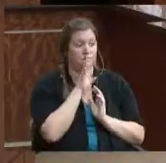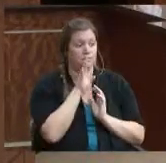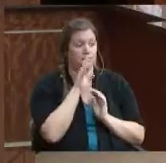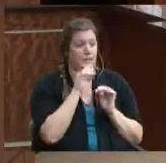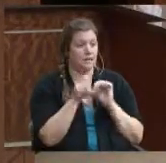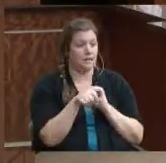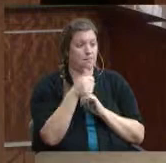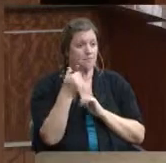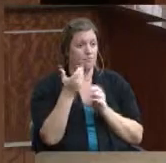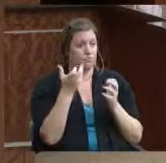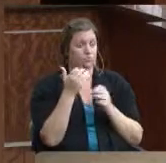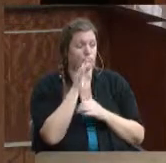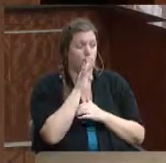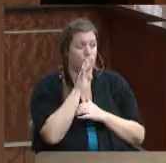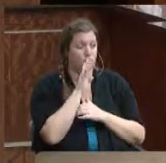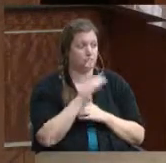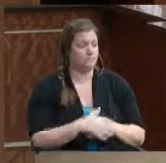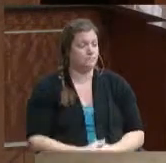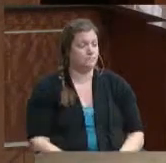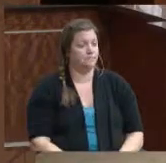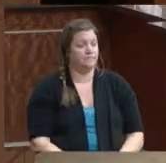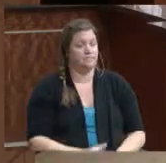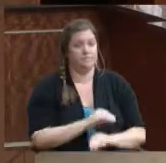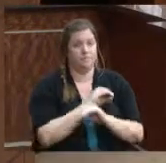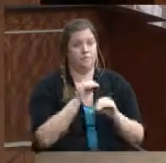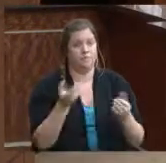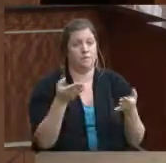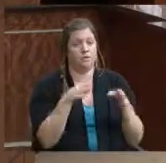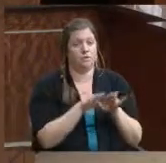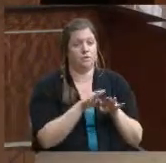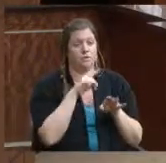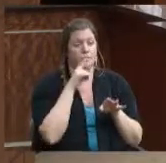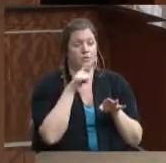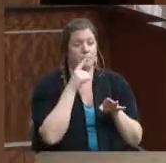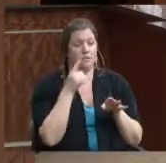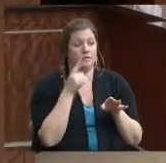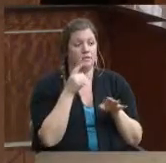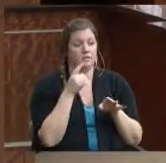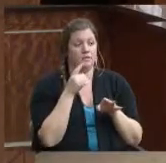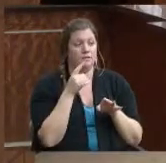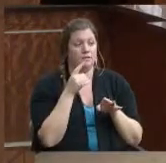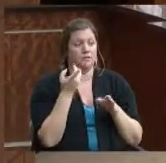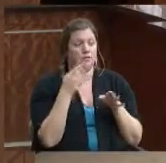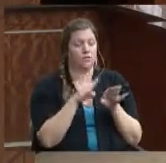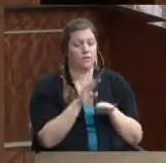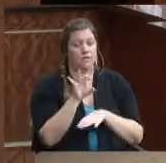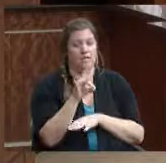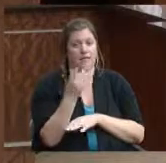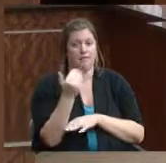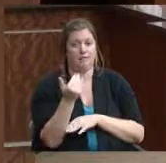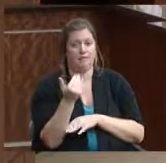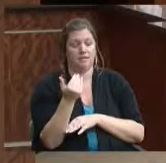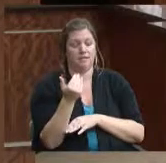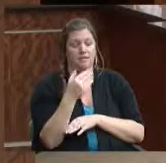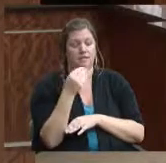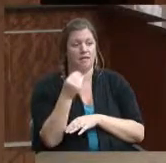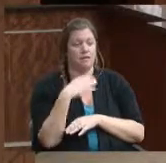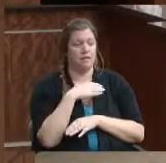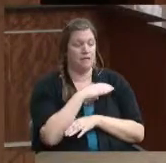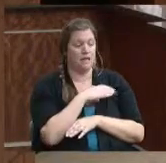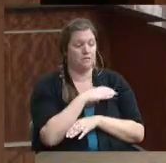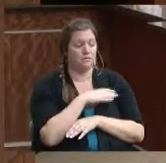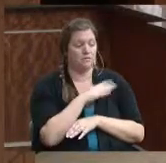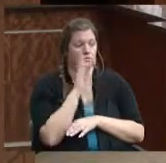Is there anyone who'd like to speak? Seeing no one, I'll close the public hearing at 8:15. And council,